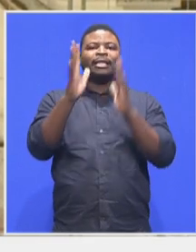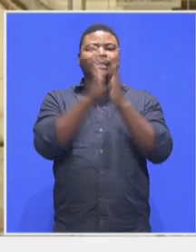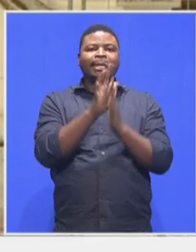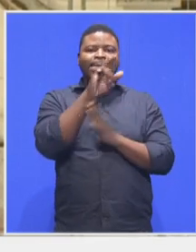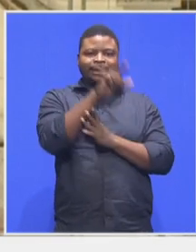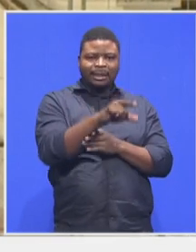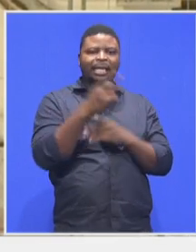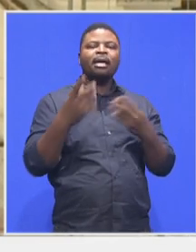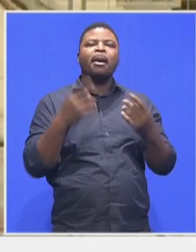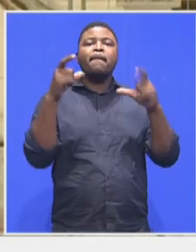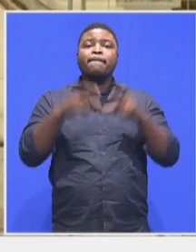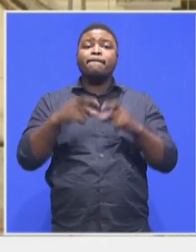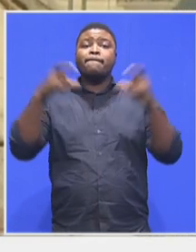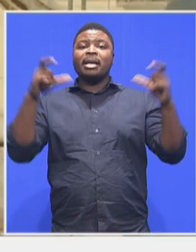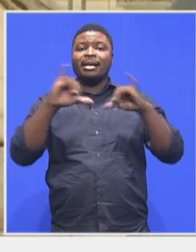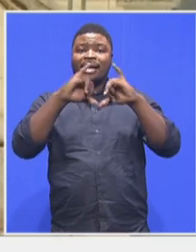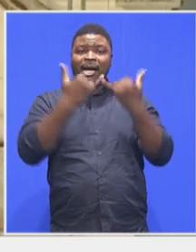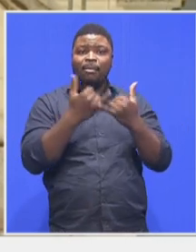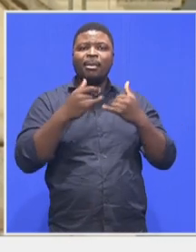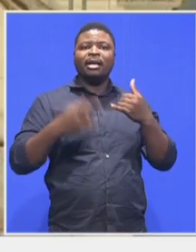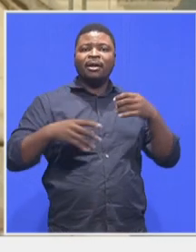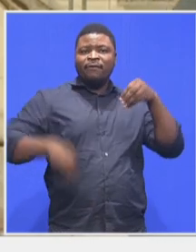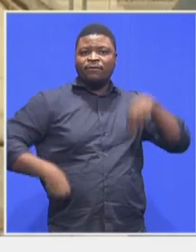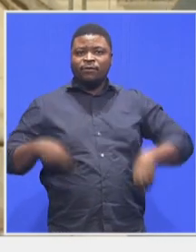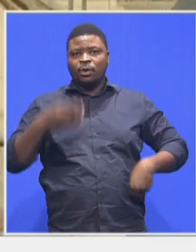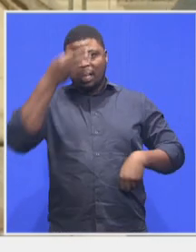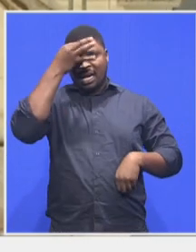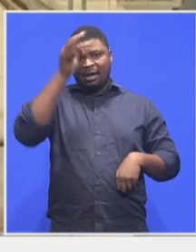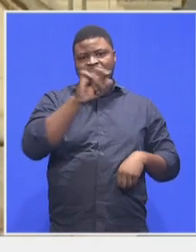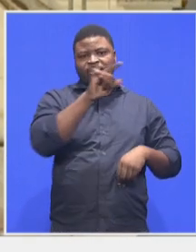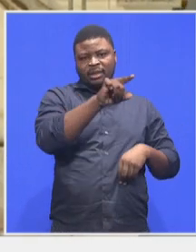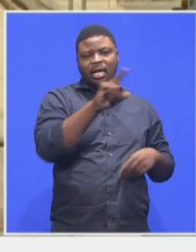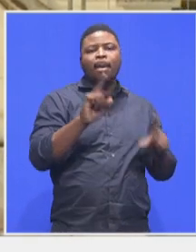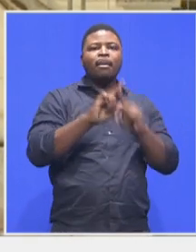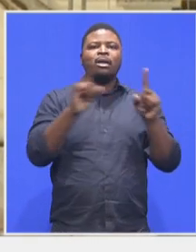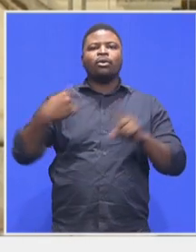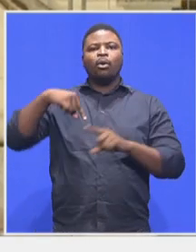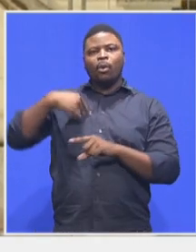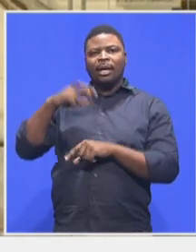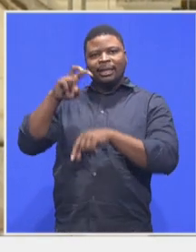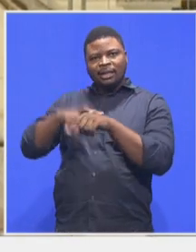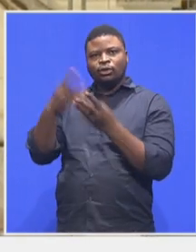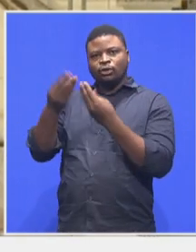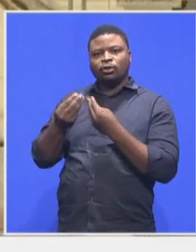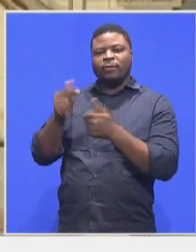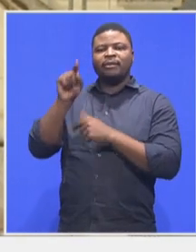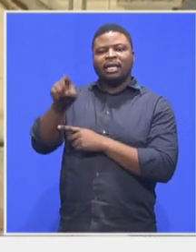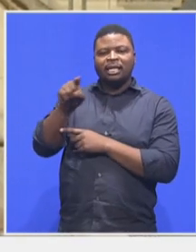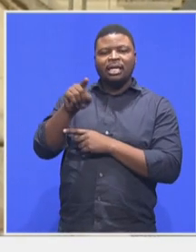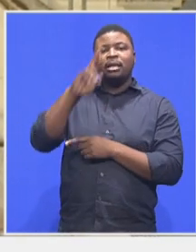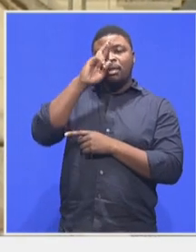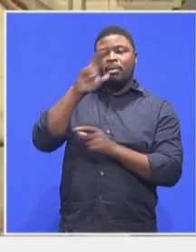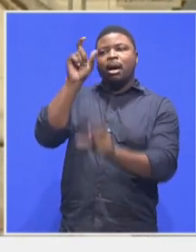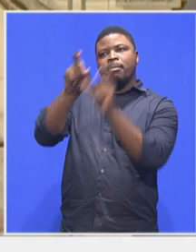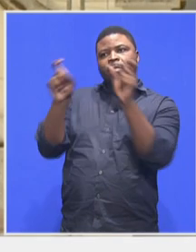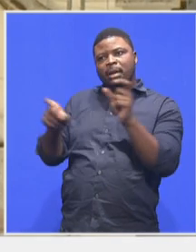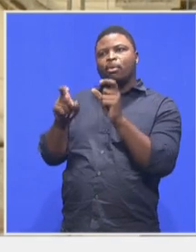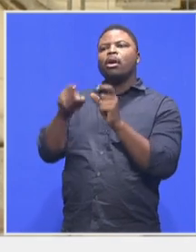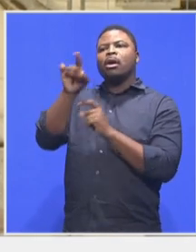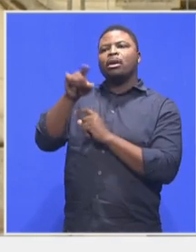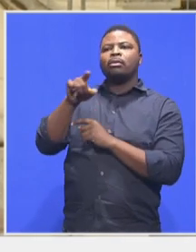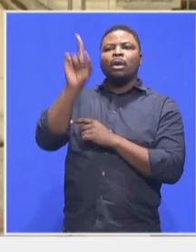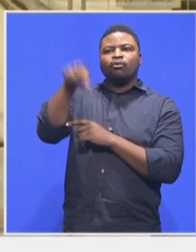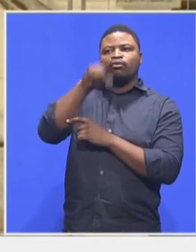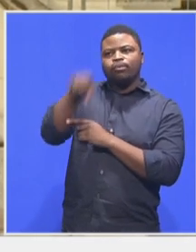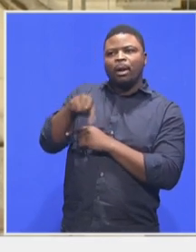we're not going to do anything as government. We continued. We must deal with that. People who are found on the wrong side of the law must one,